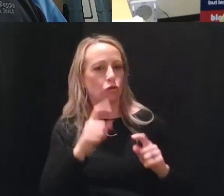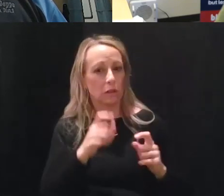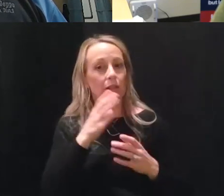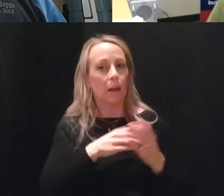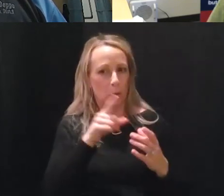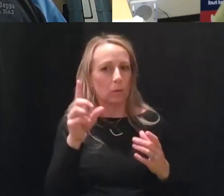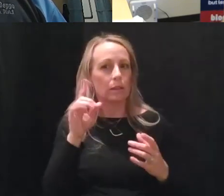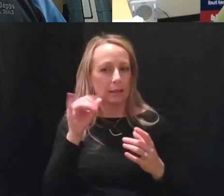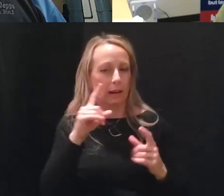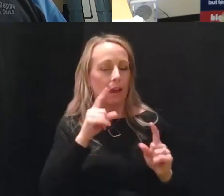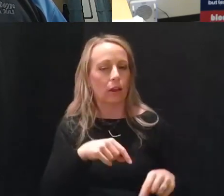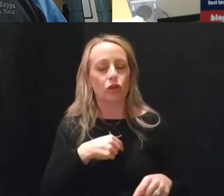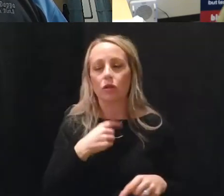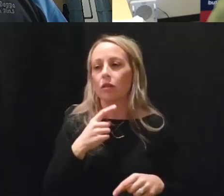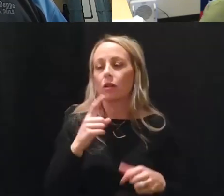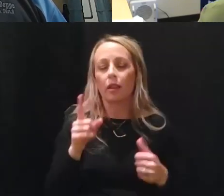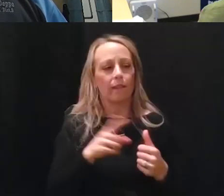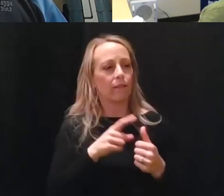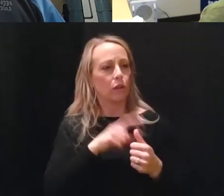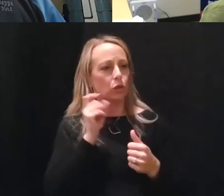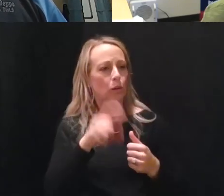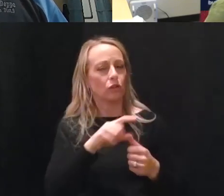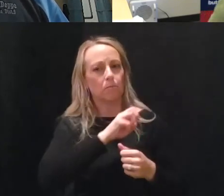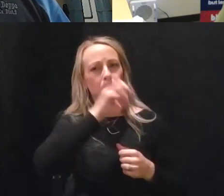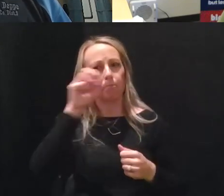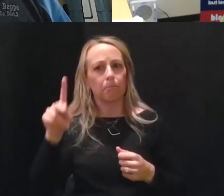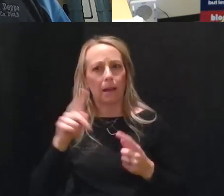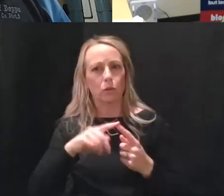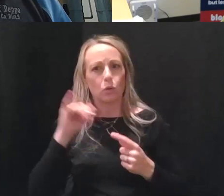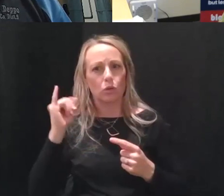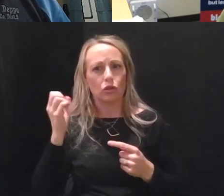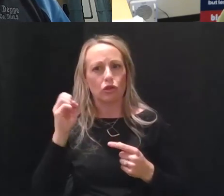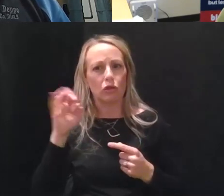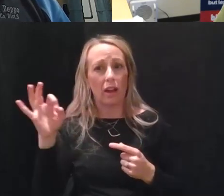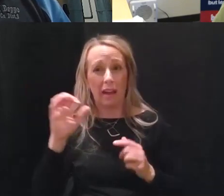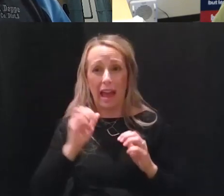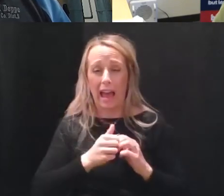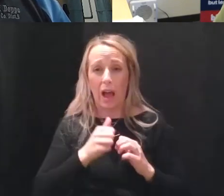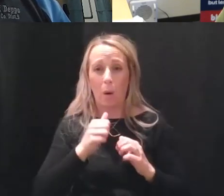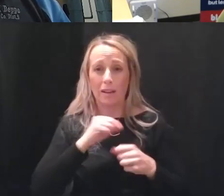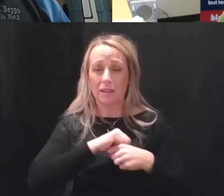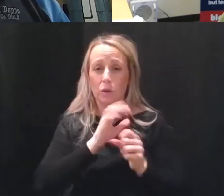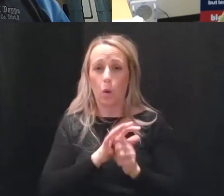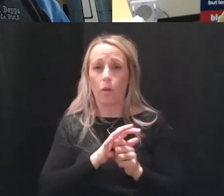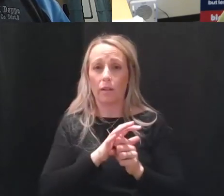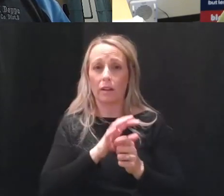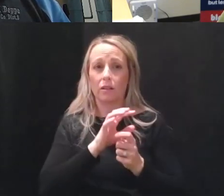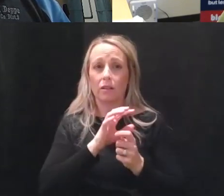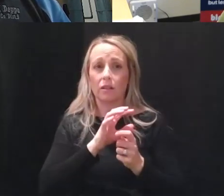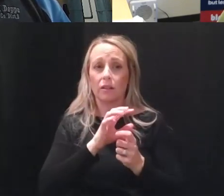answer. The first question, it goes back to Jeff. How has this illness changed the way you think about COVID